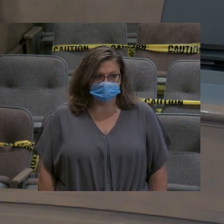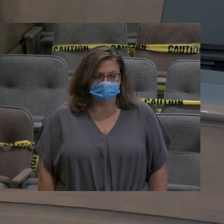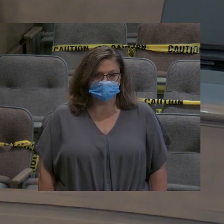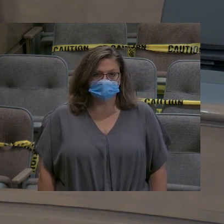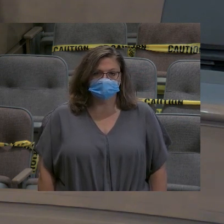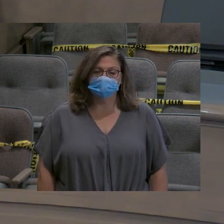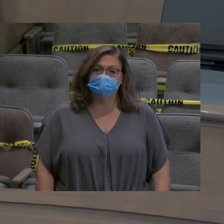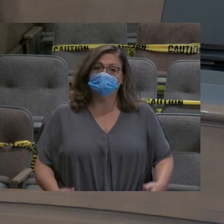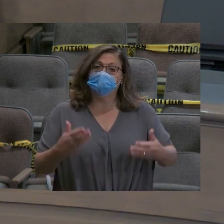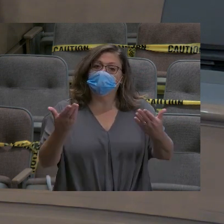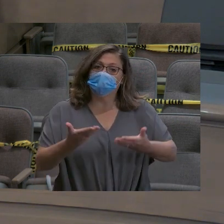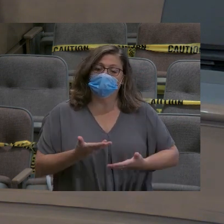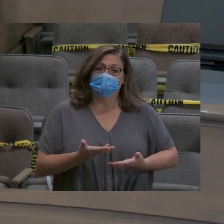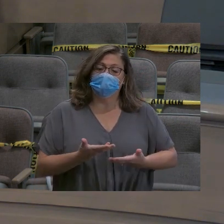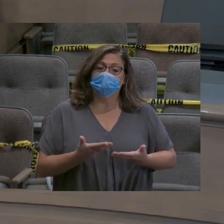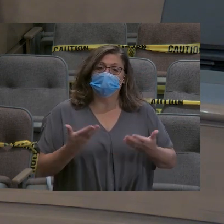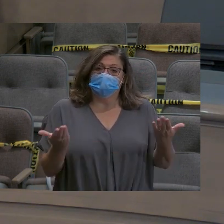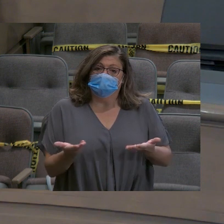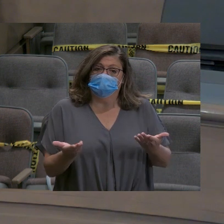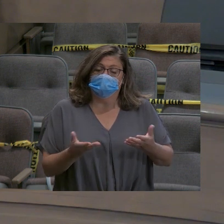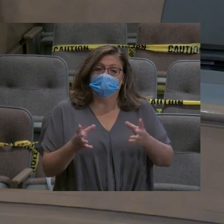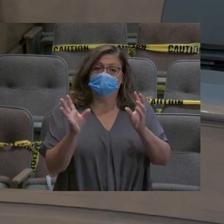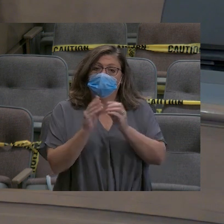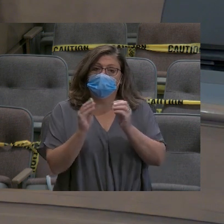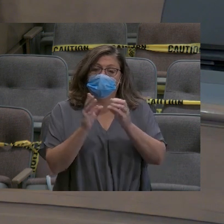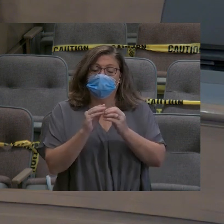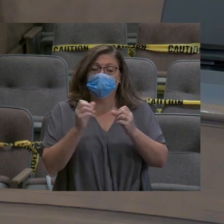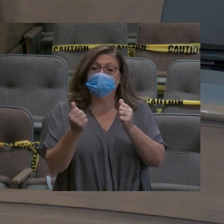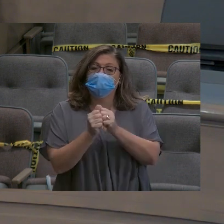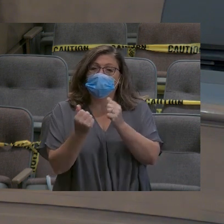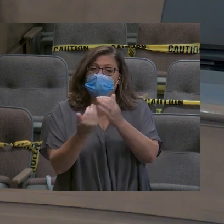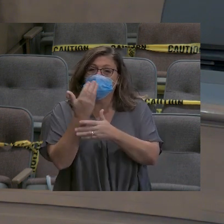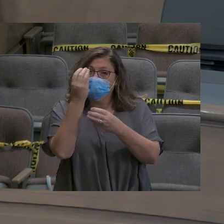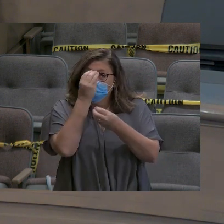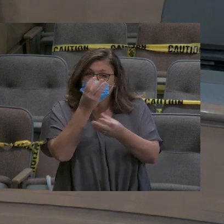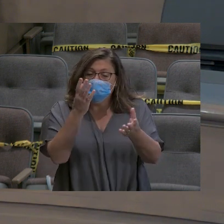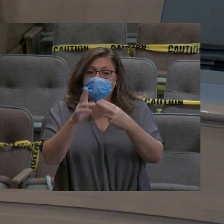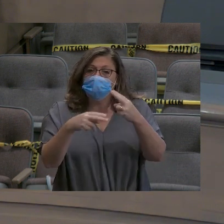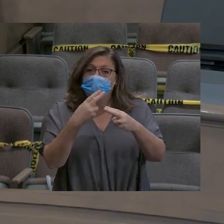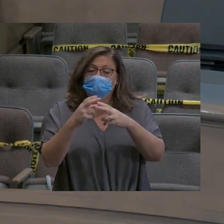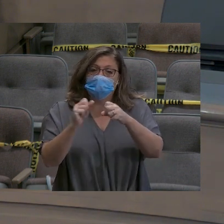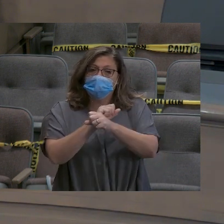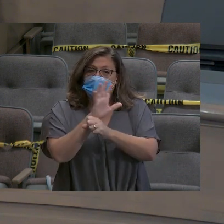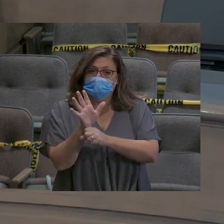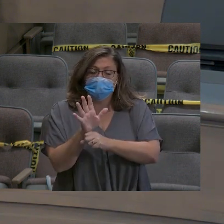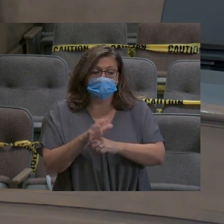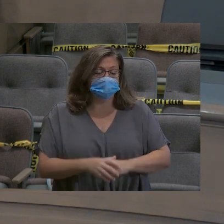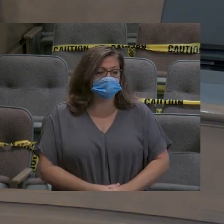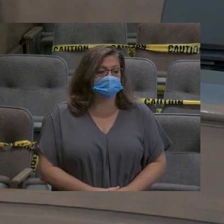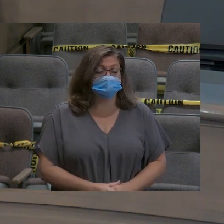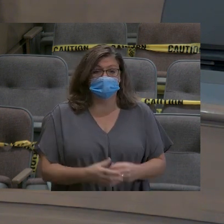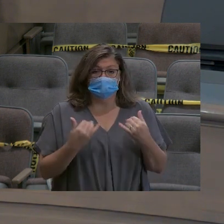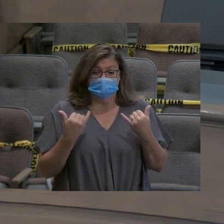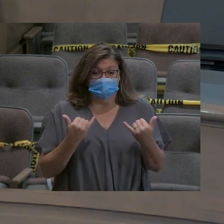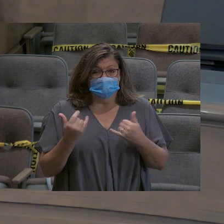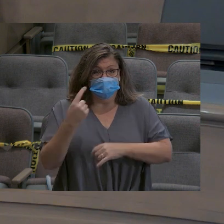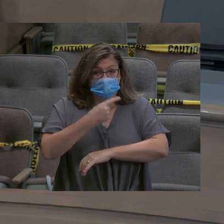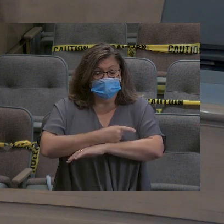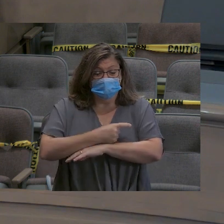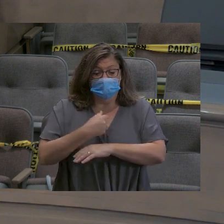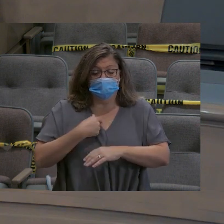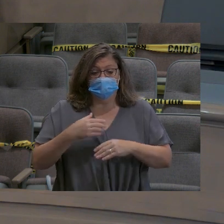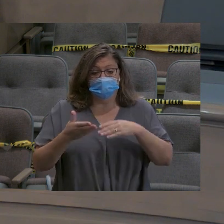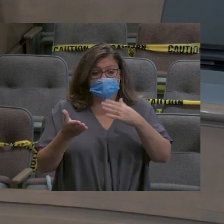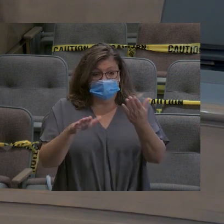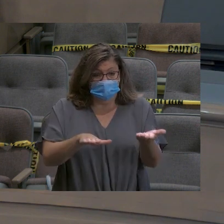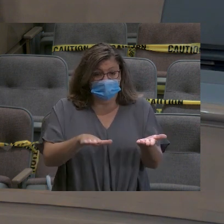I want to welcome you to our press briefing with updates on COVID-19. As of this morning, we've lost some